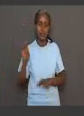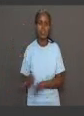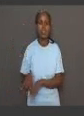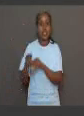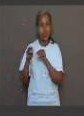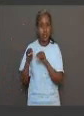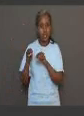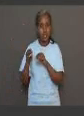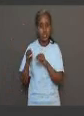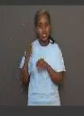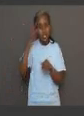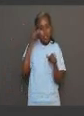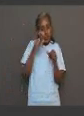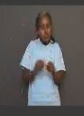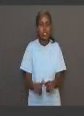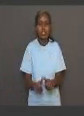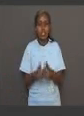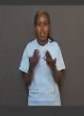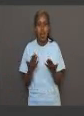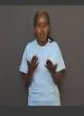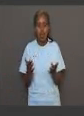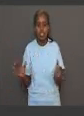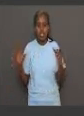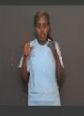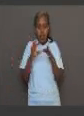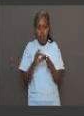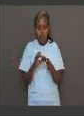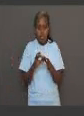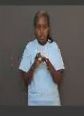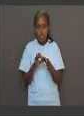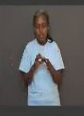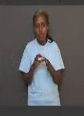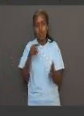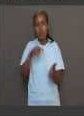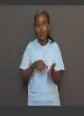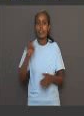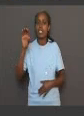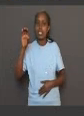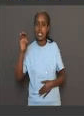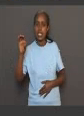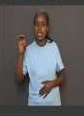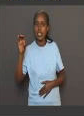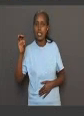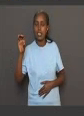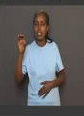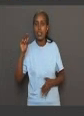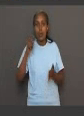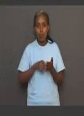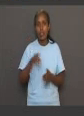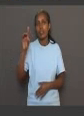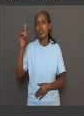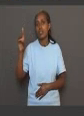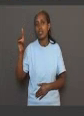Students, notice how the coordinates of point C, point